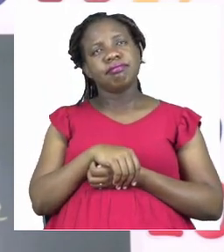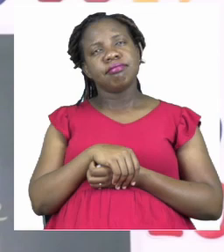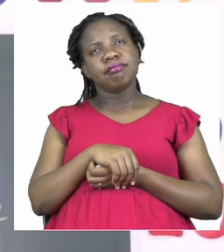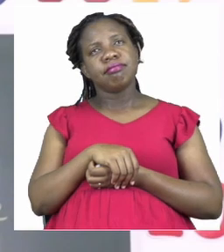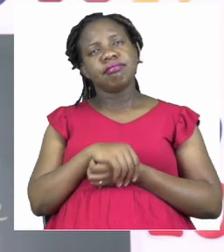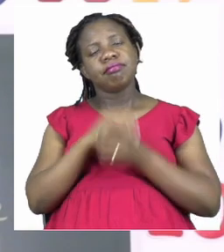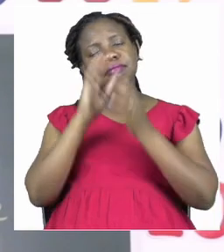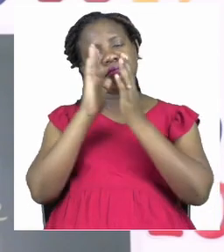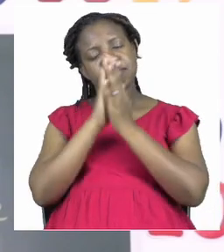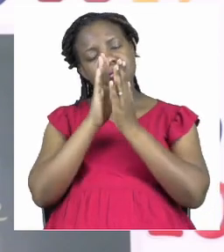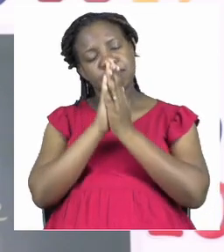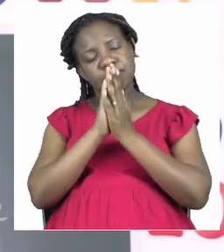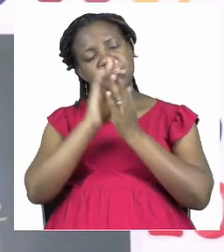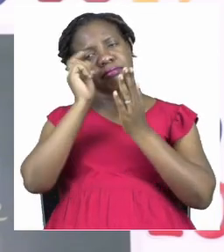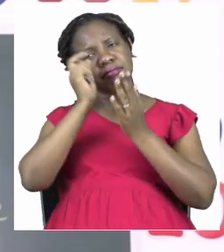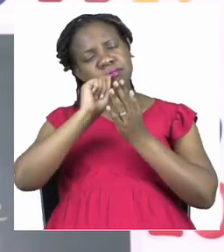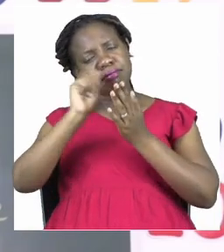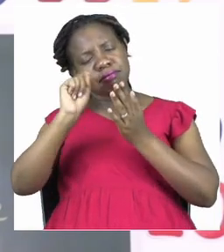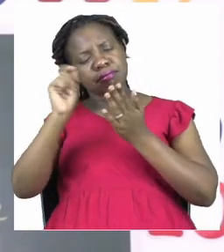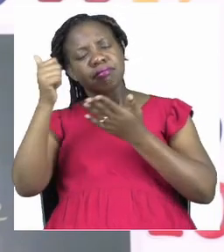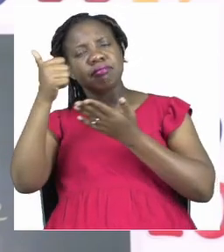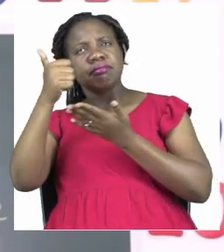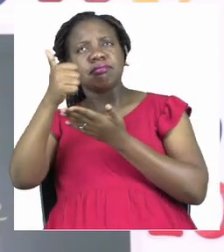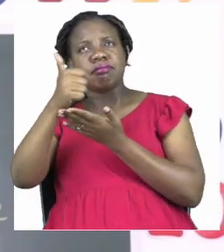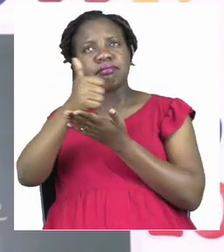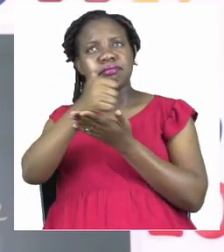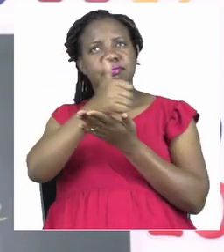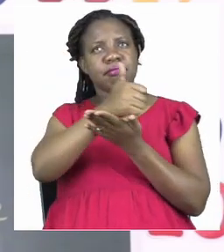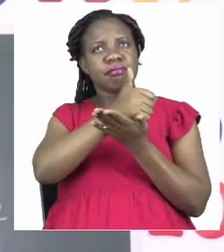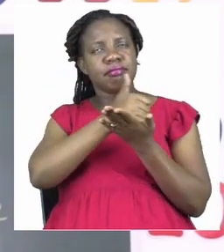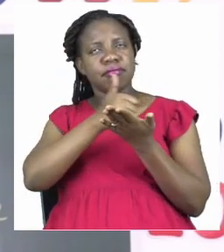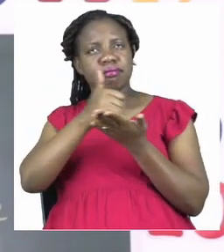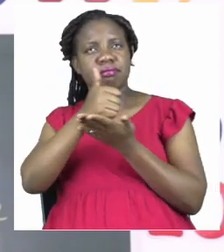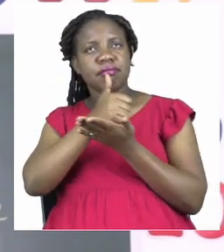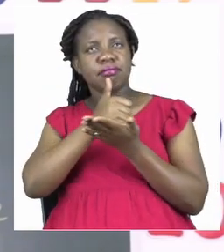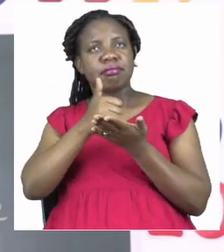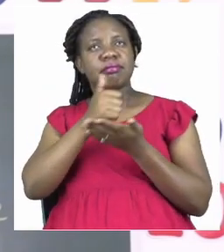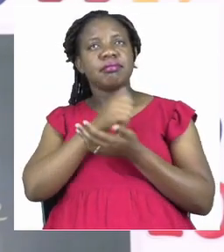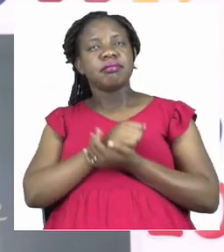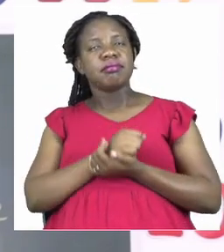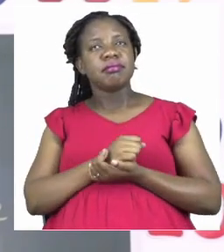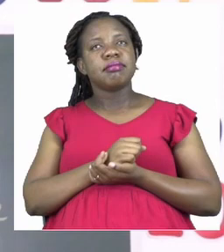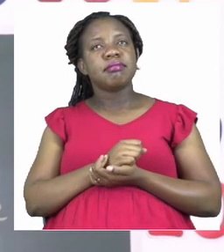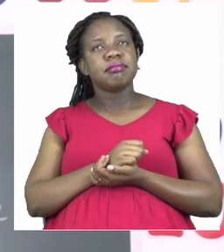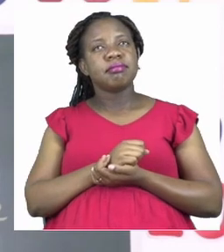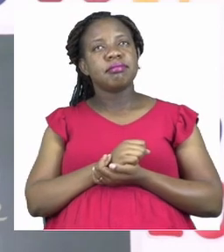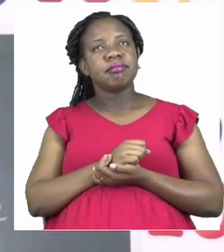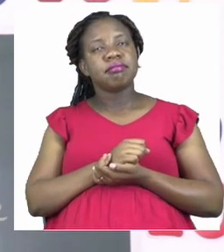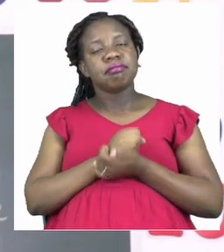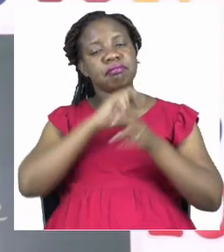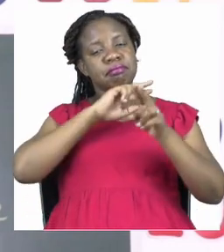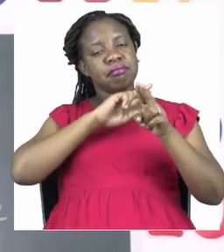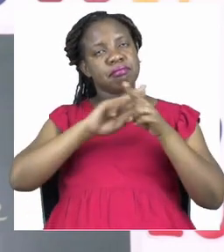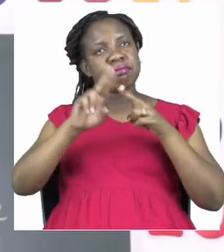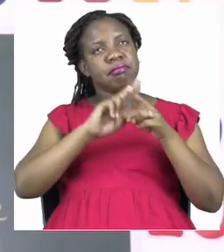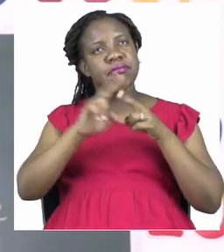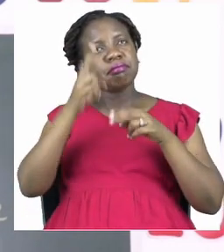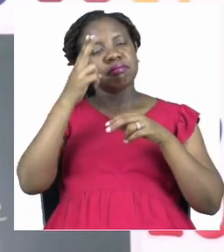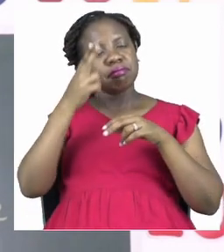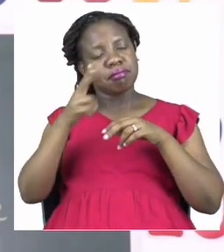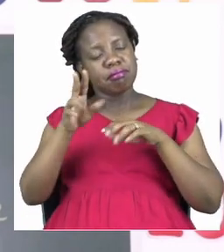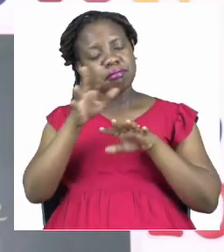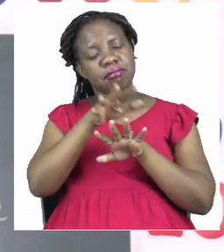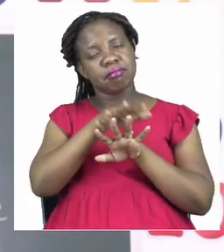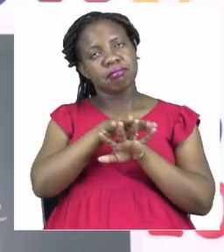also write neatly as you are doing this exercise. Take your time and don't forget